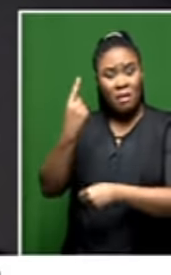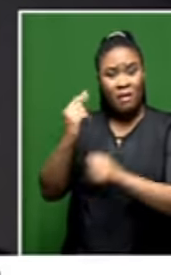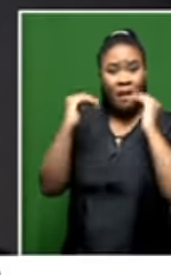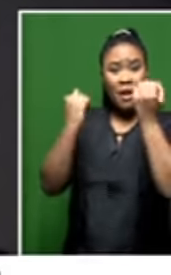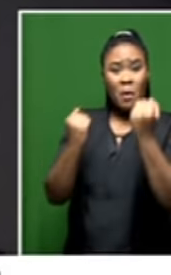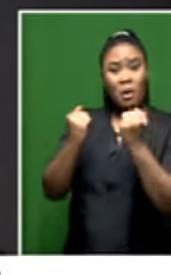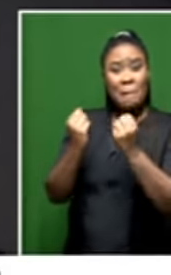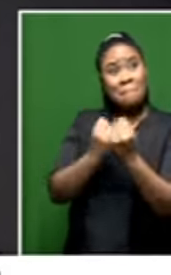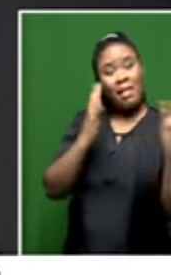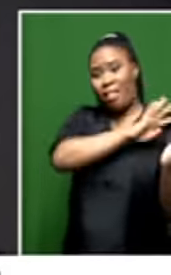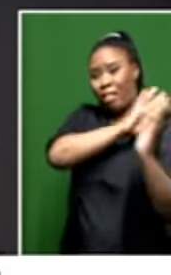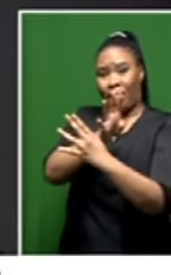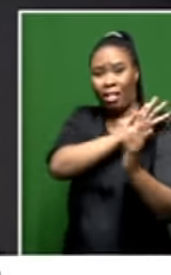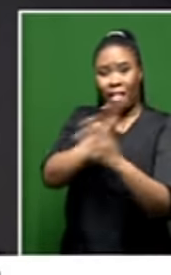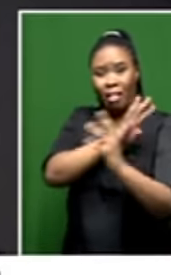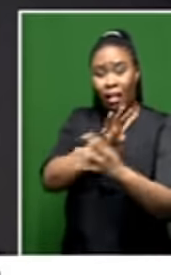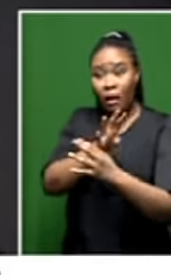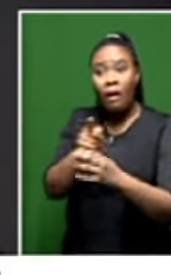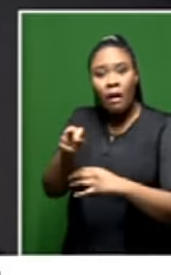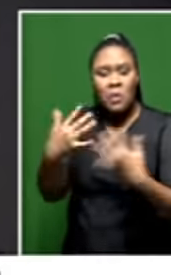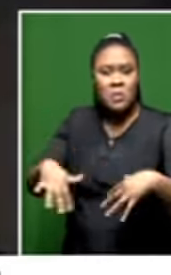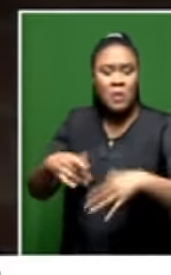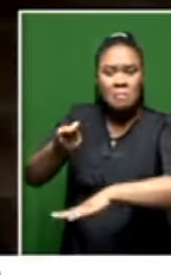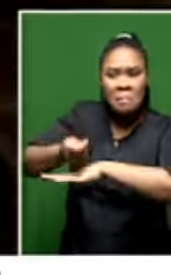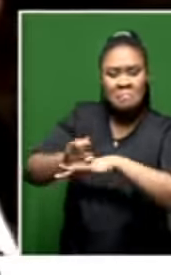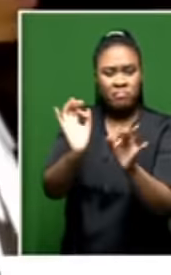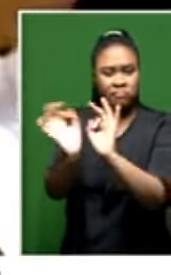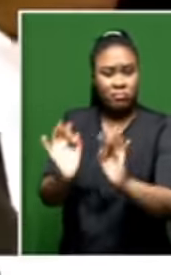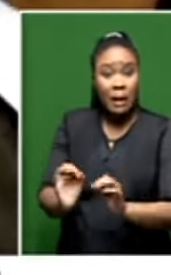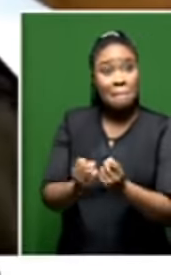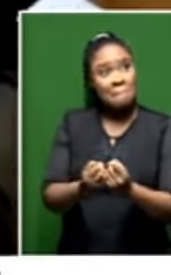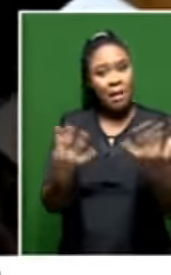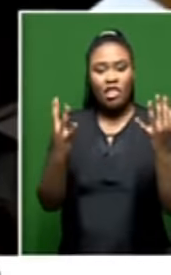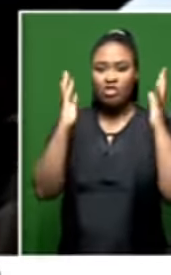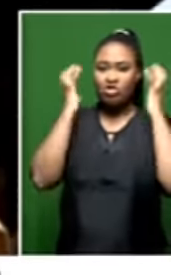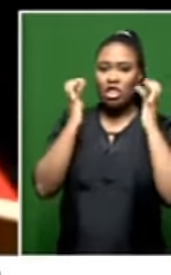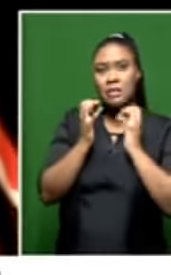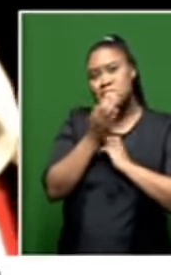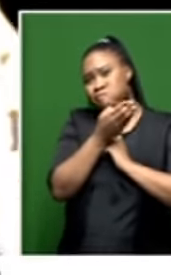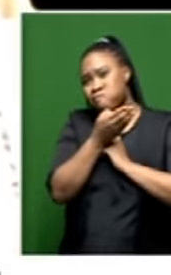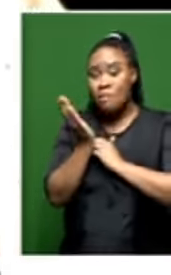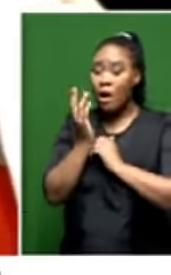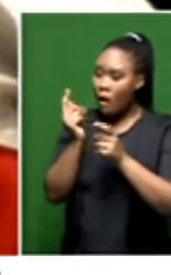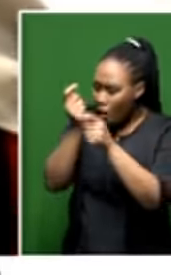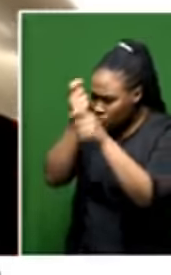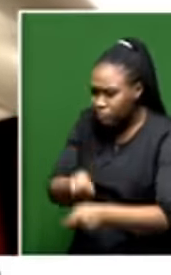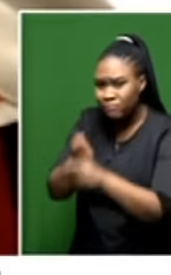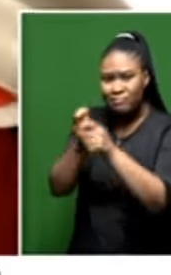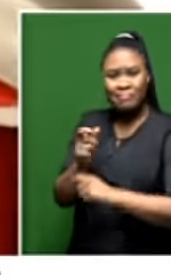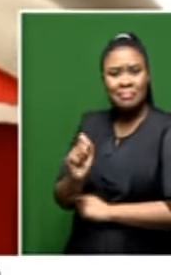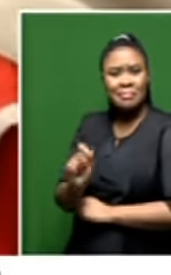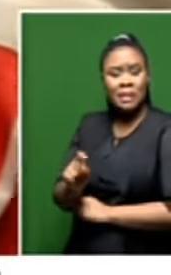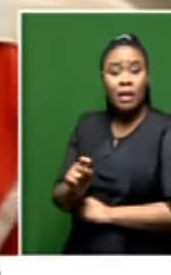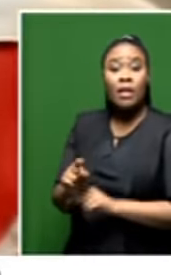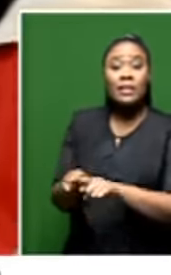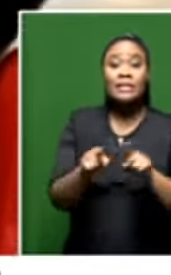country. Seems highly respected by his peers in the judiciary, and has experience